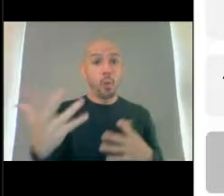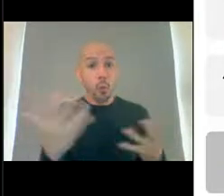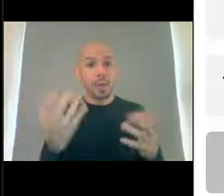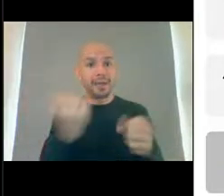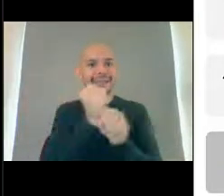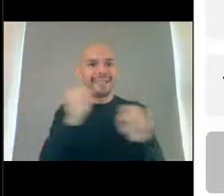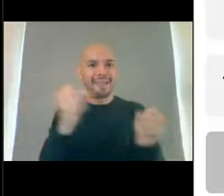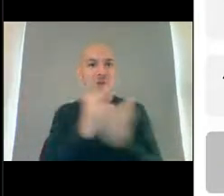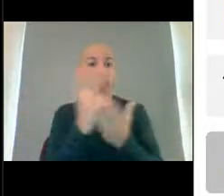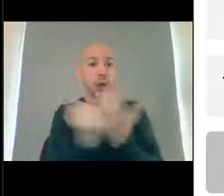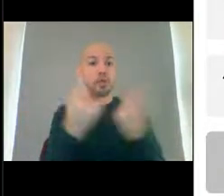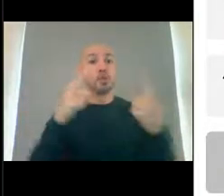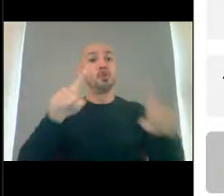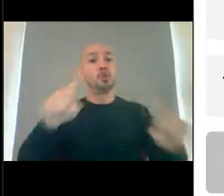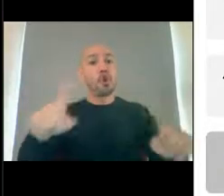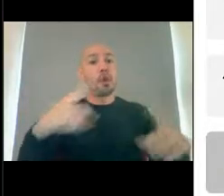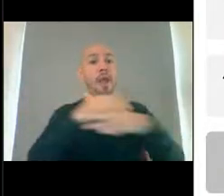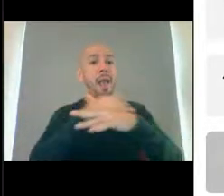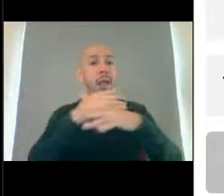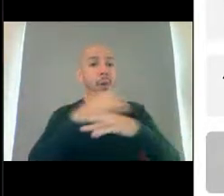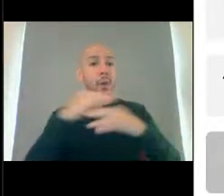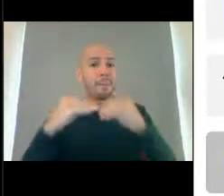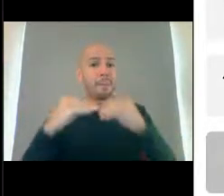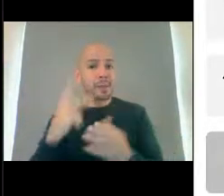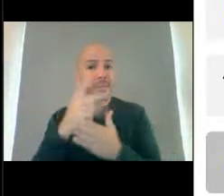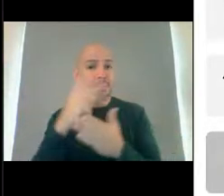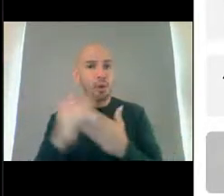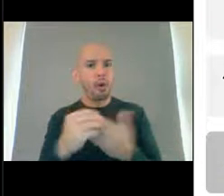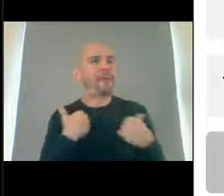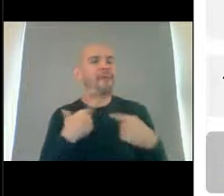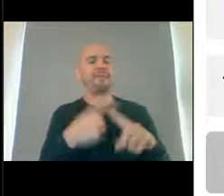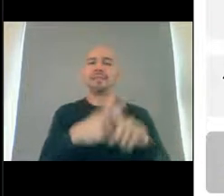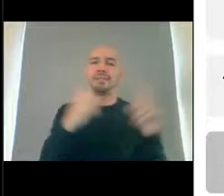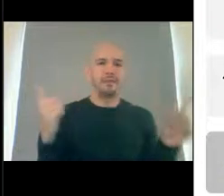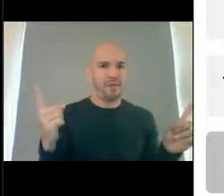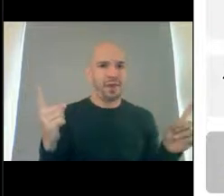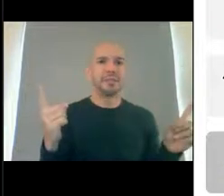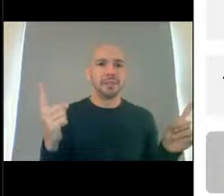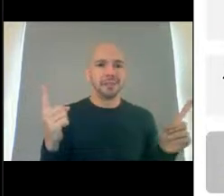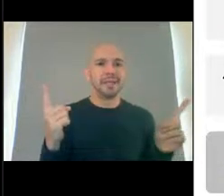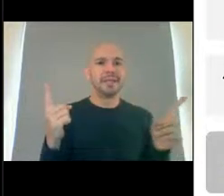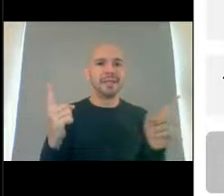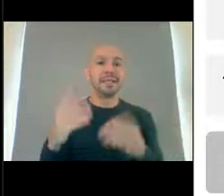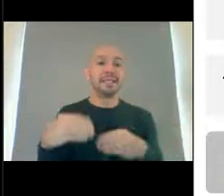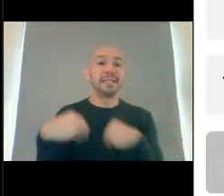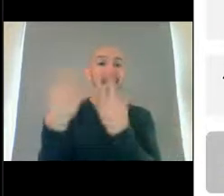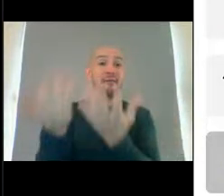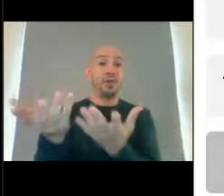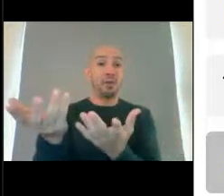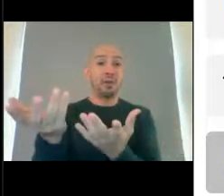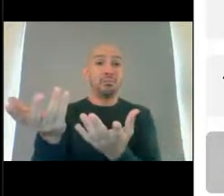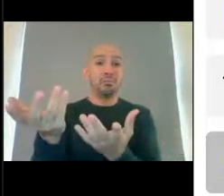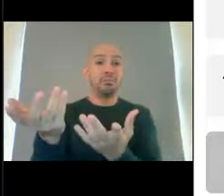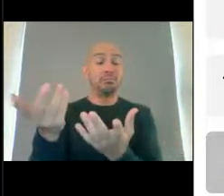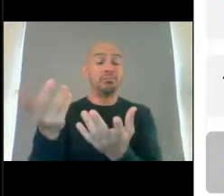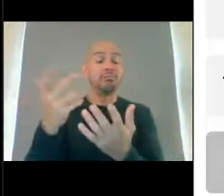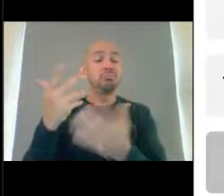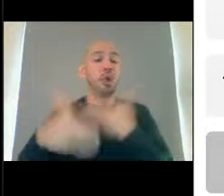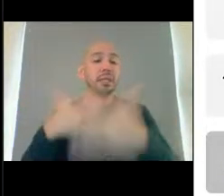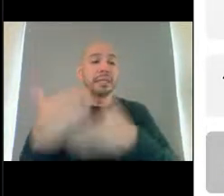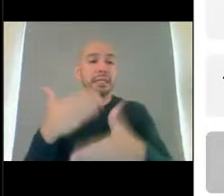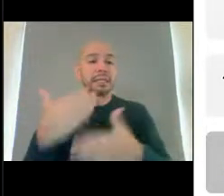highway maintenance program which has a different delivery process and we're able to do simpler projects